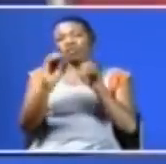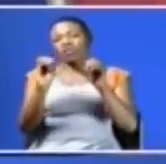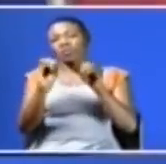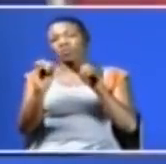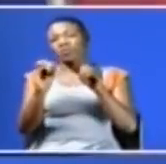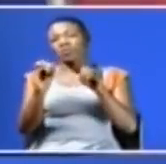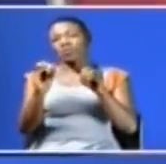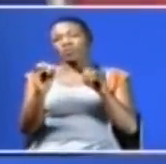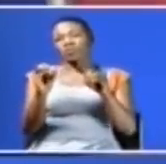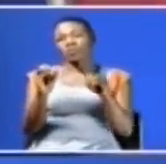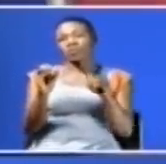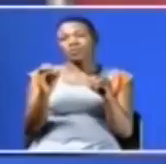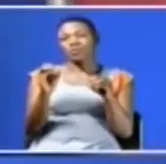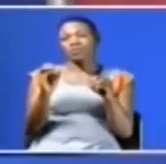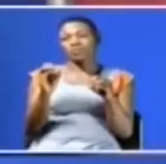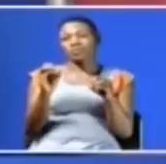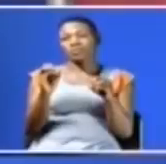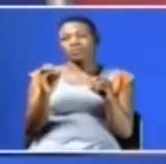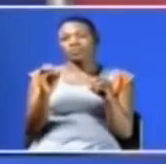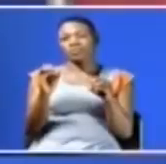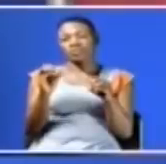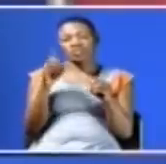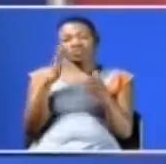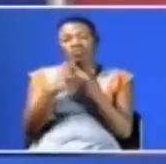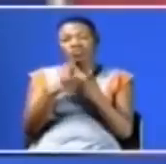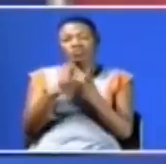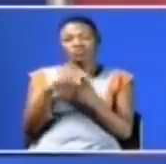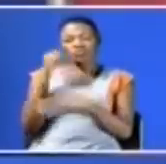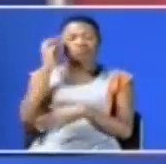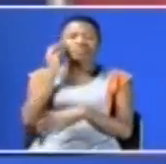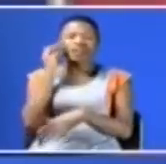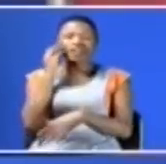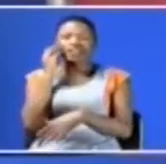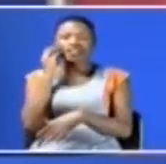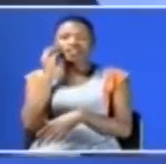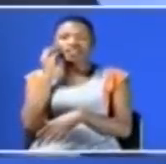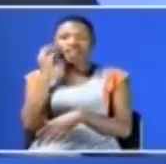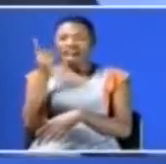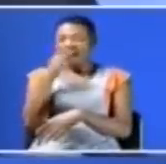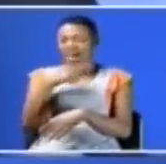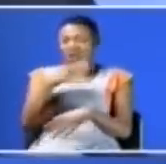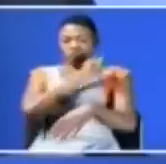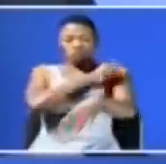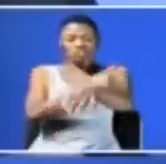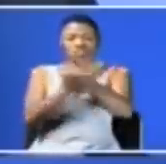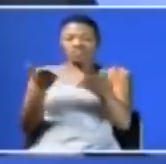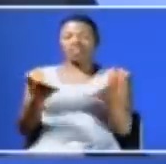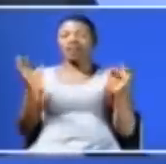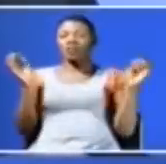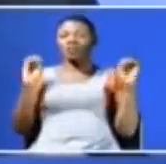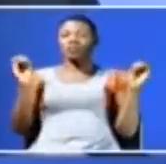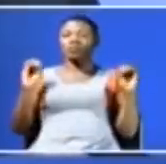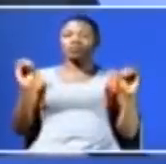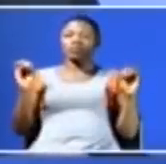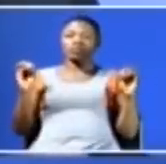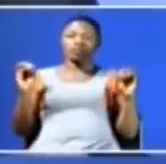you know, and okay. It's a pity that he's We don't see authority. Authority being stamped. Yes, yeah. In